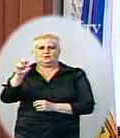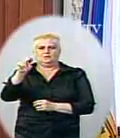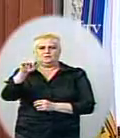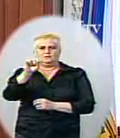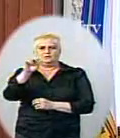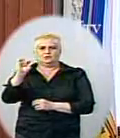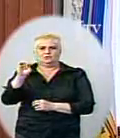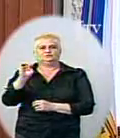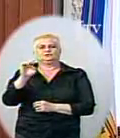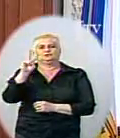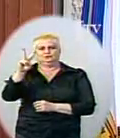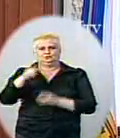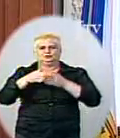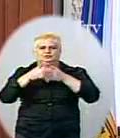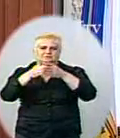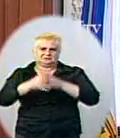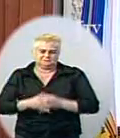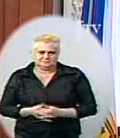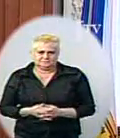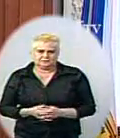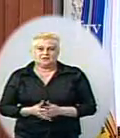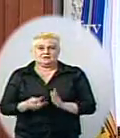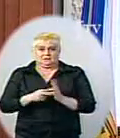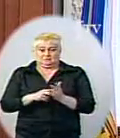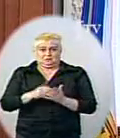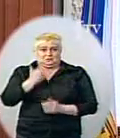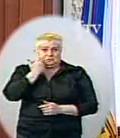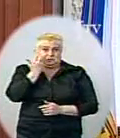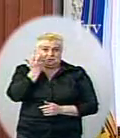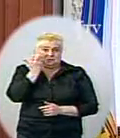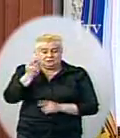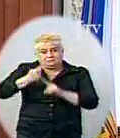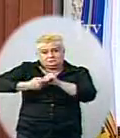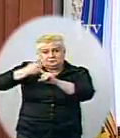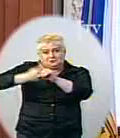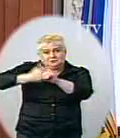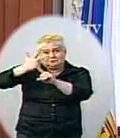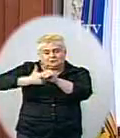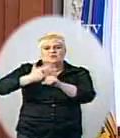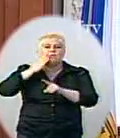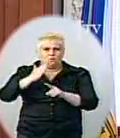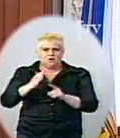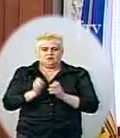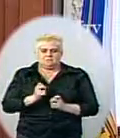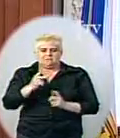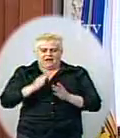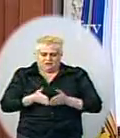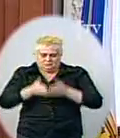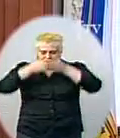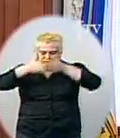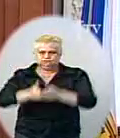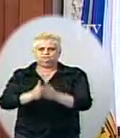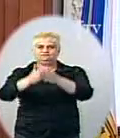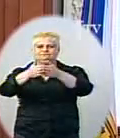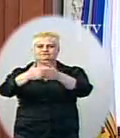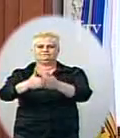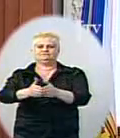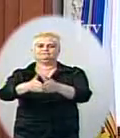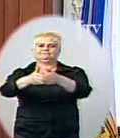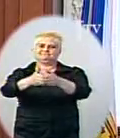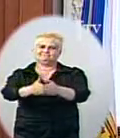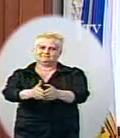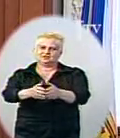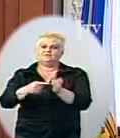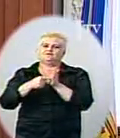months, Blue Nose 2 will return to the sea to carry on the proud legacy that connects our